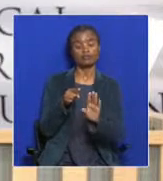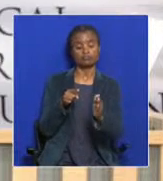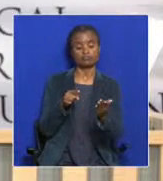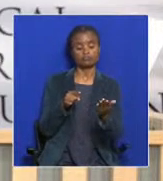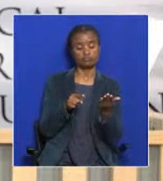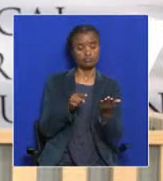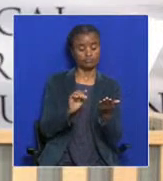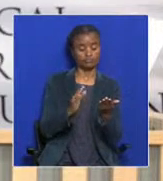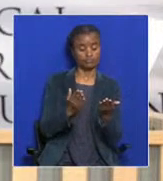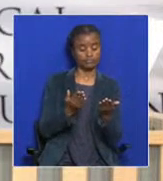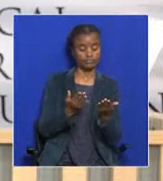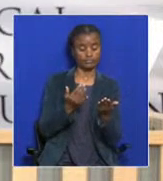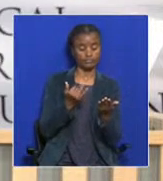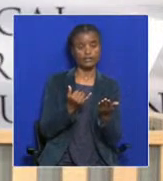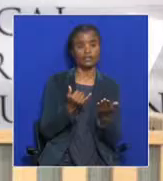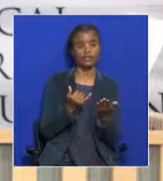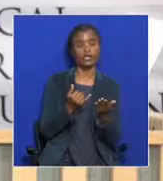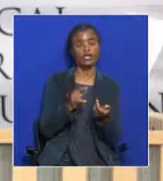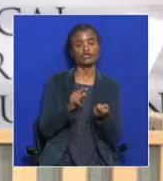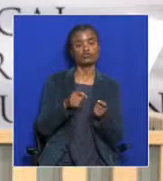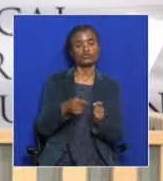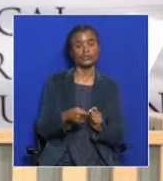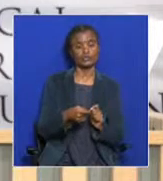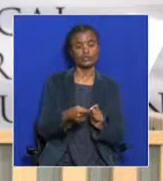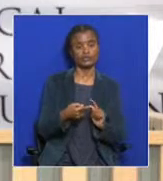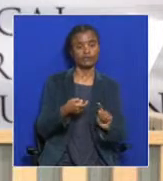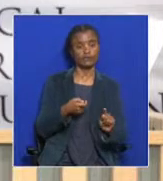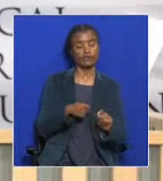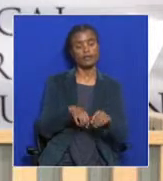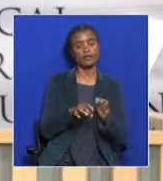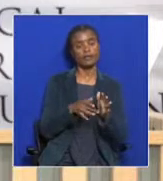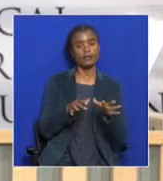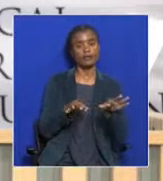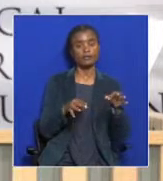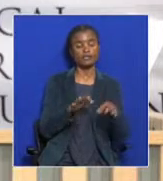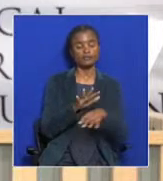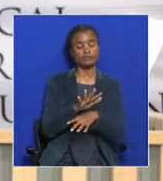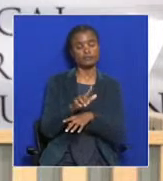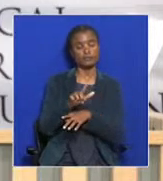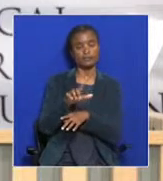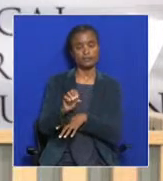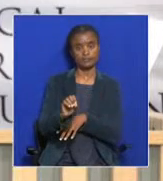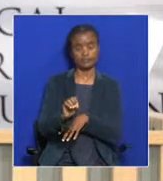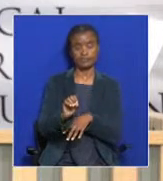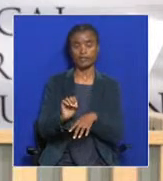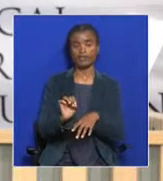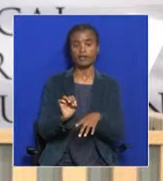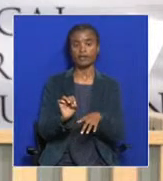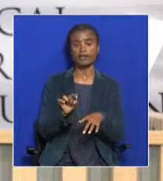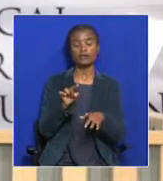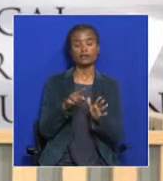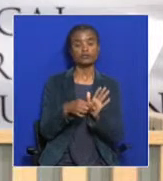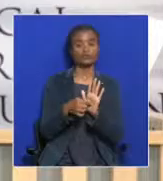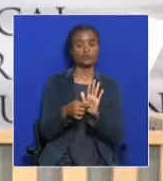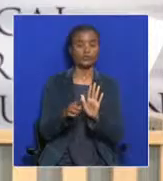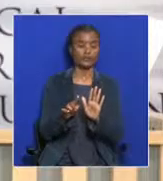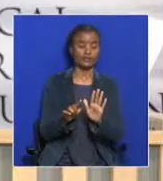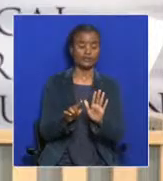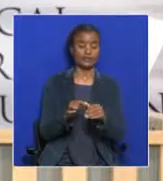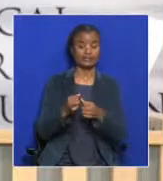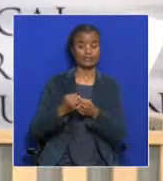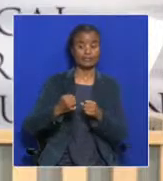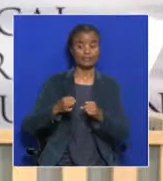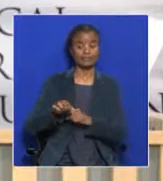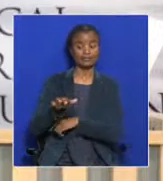page 570, to demonstrate from his presentation that there was no space.